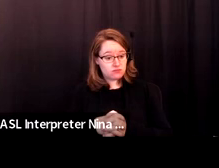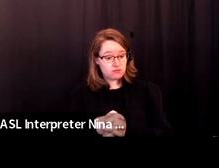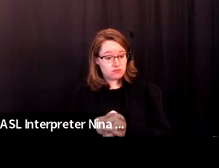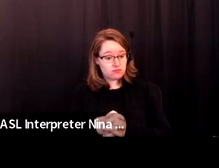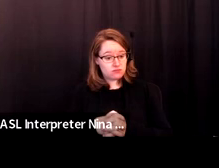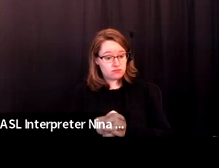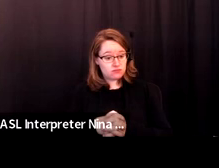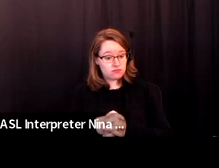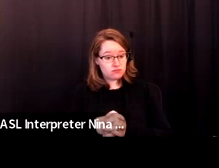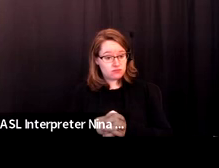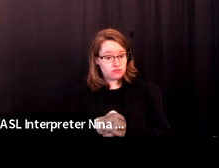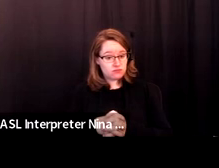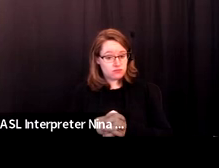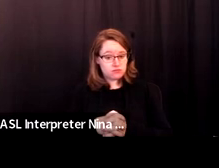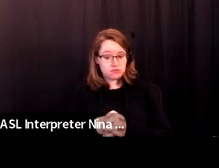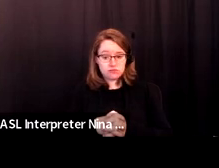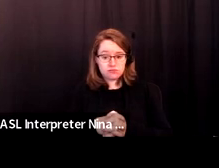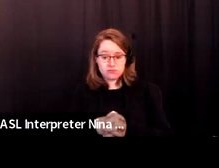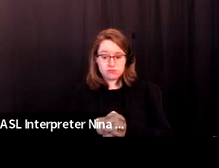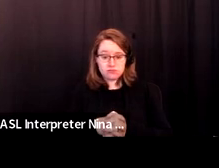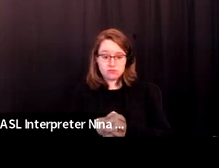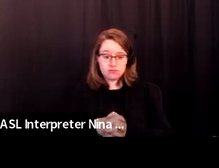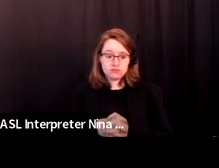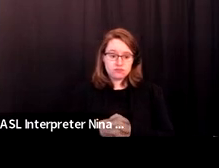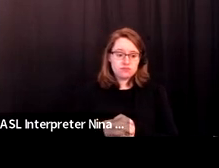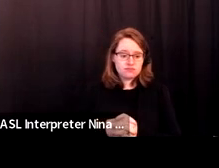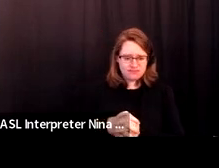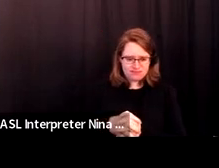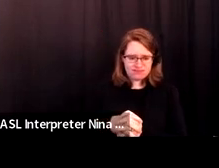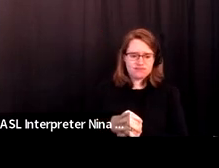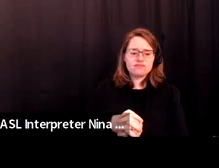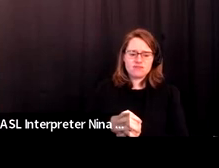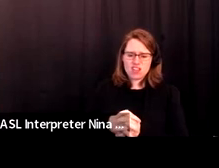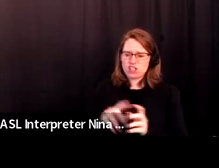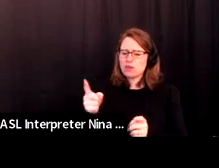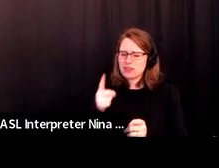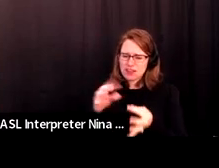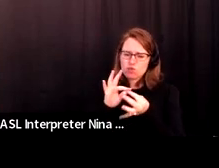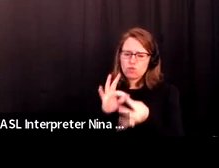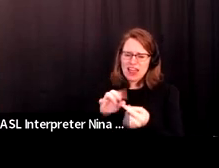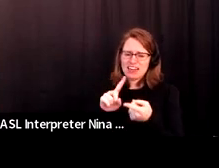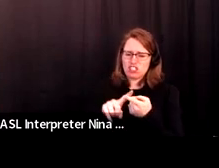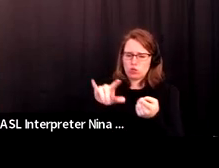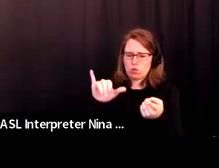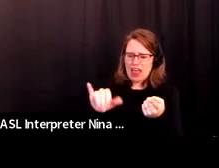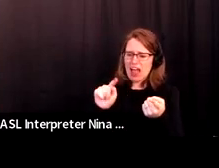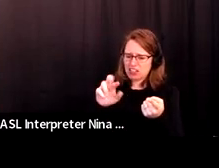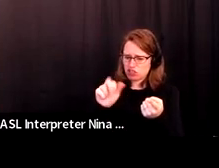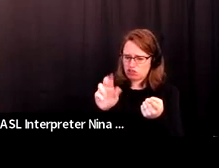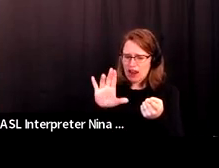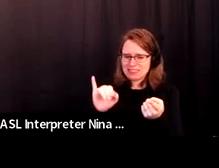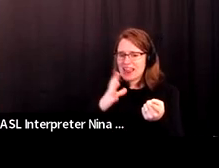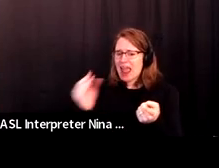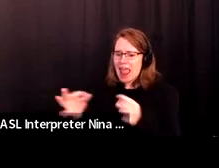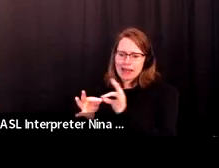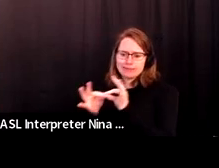There's something kind of related, Tracy, to that one and to the darker-ish blue box around sort of economic growth that I think if we